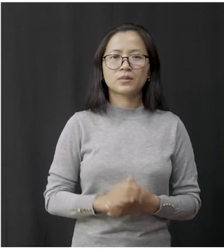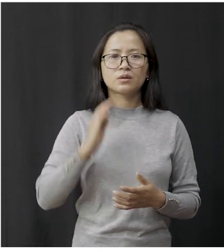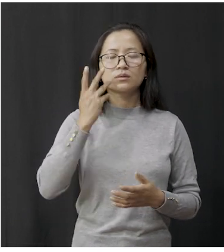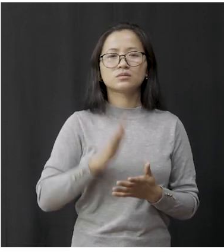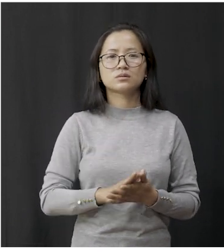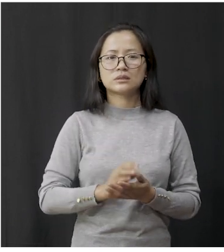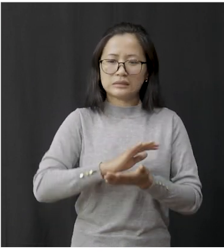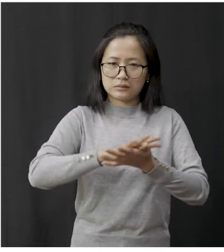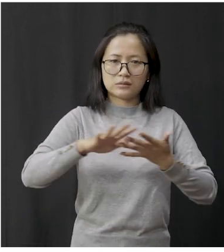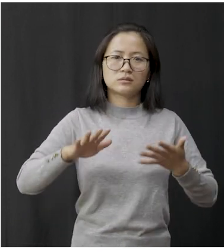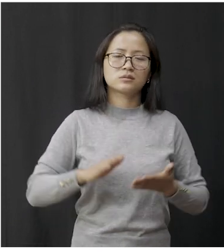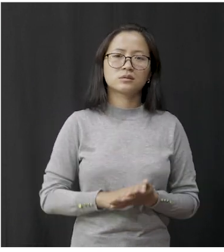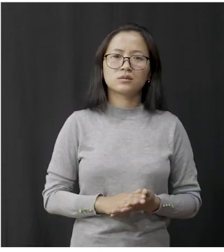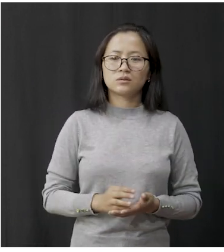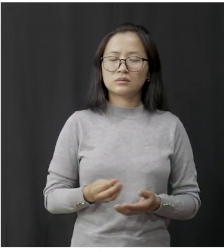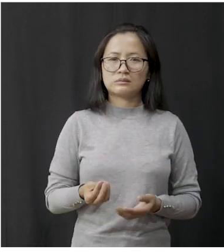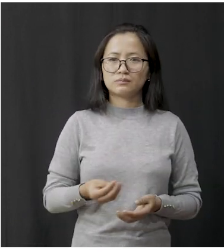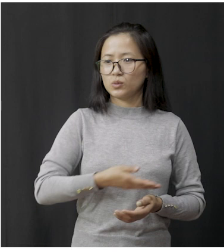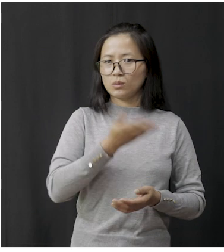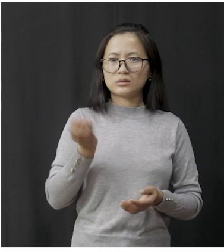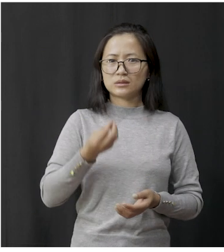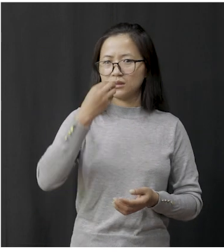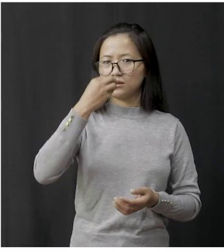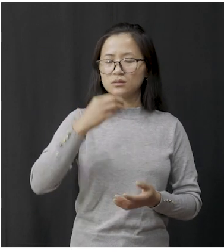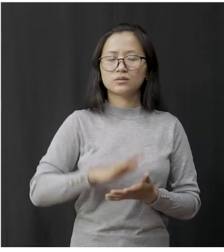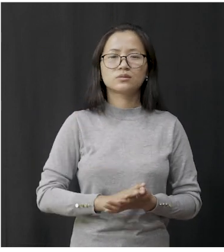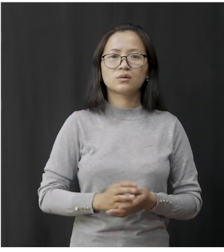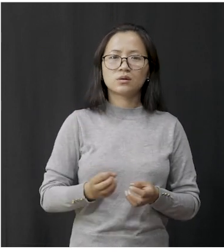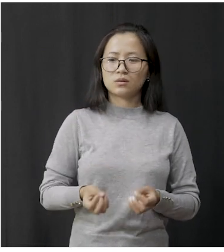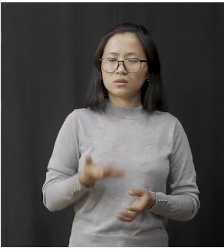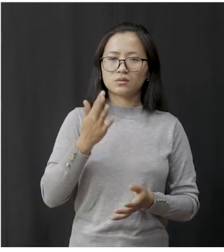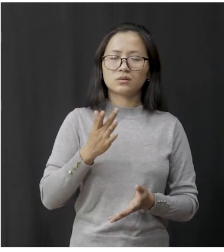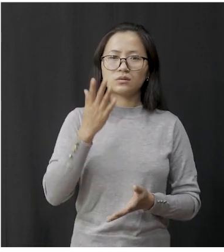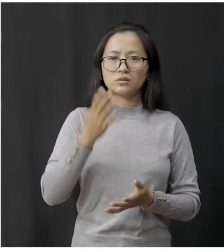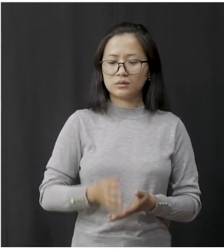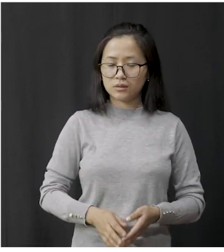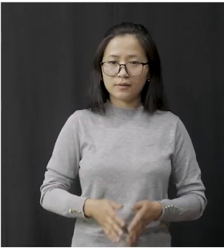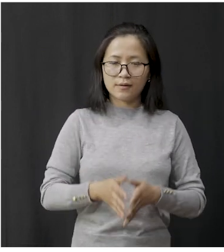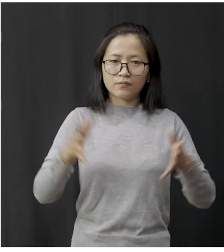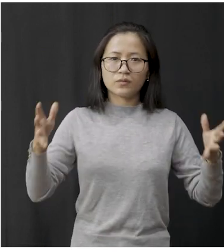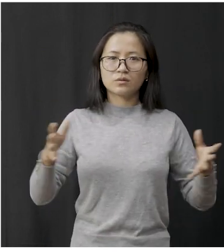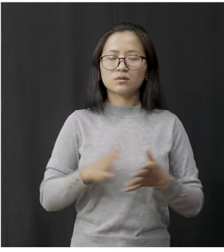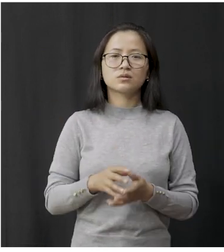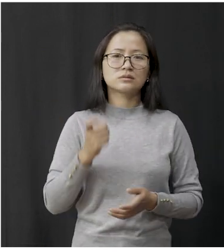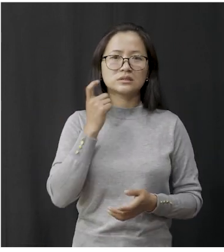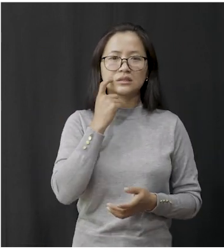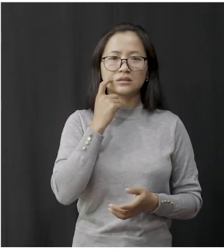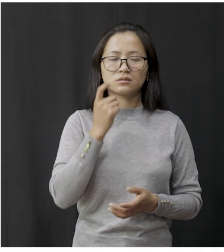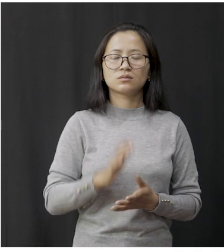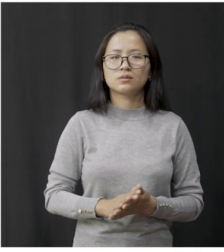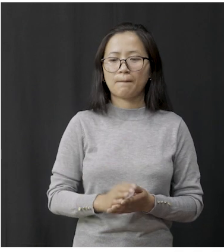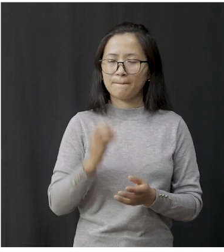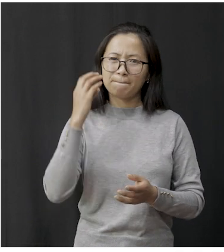don't clean, they will grow and you will get toothache.